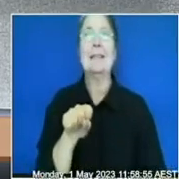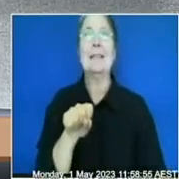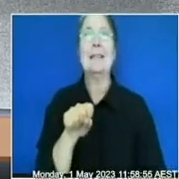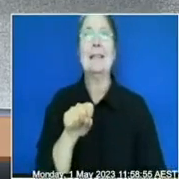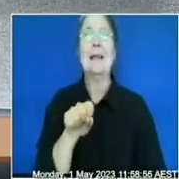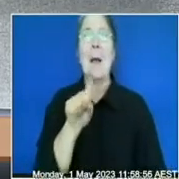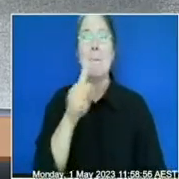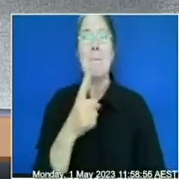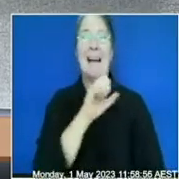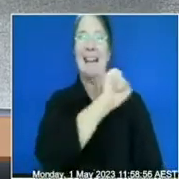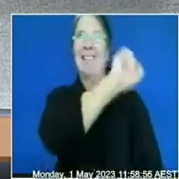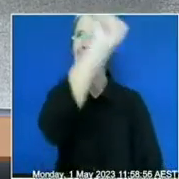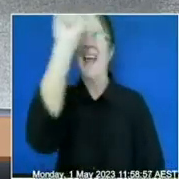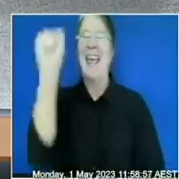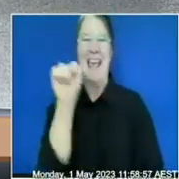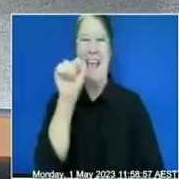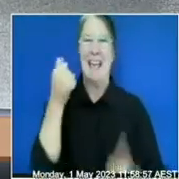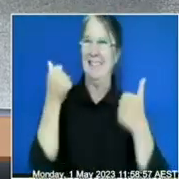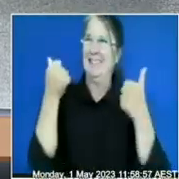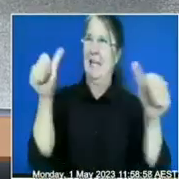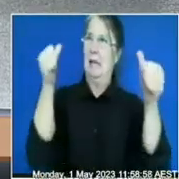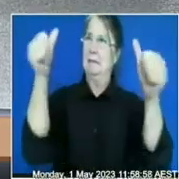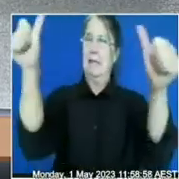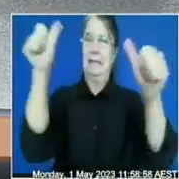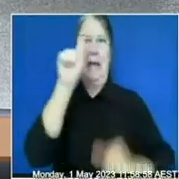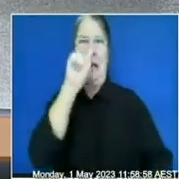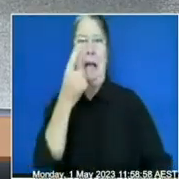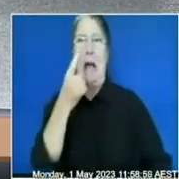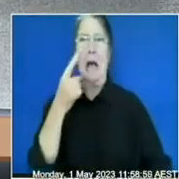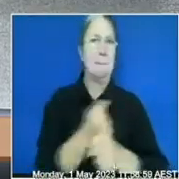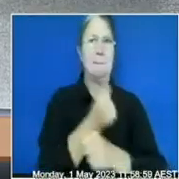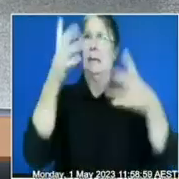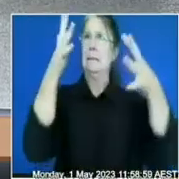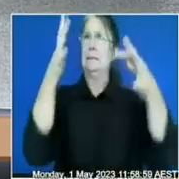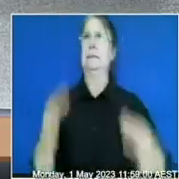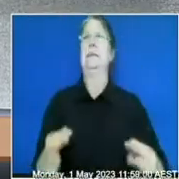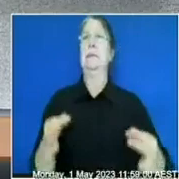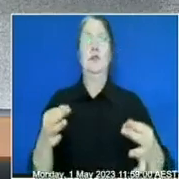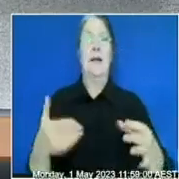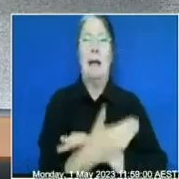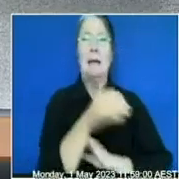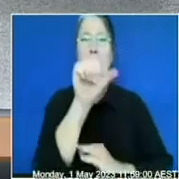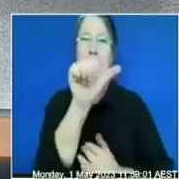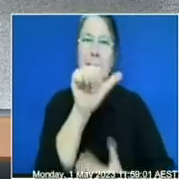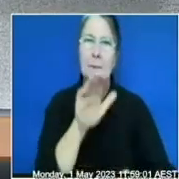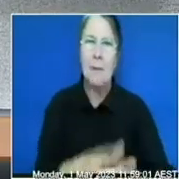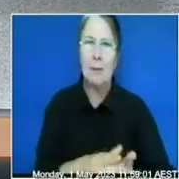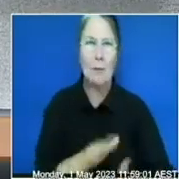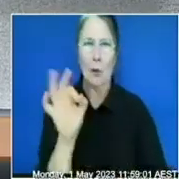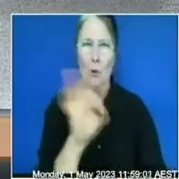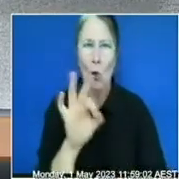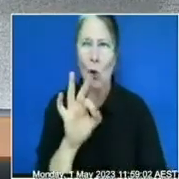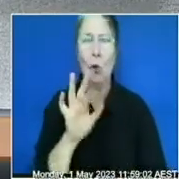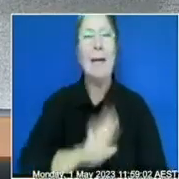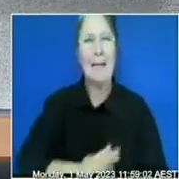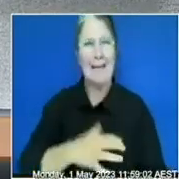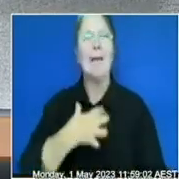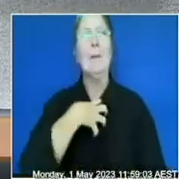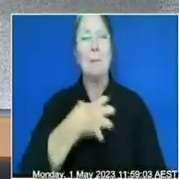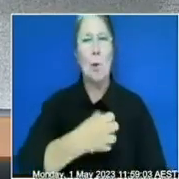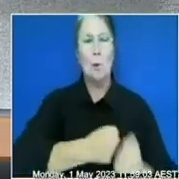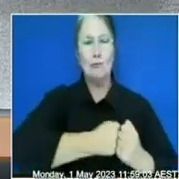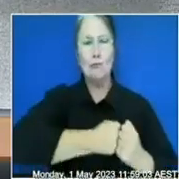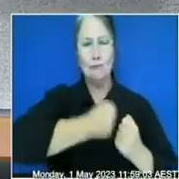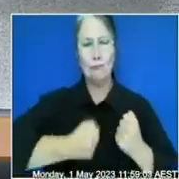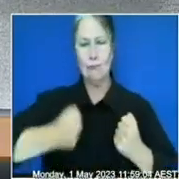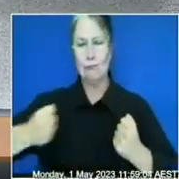their success can be fairly evaluated. Would you agree with that? I think the